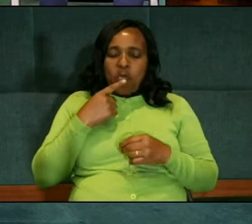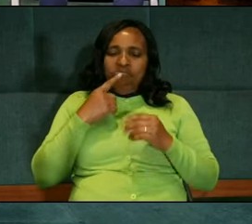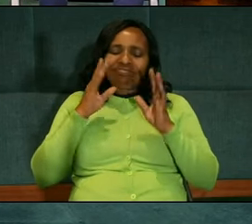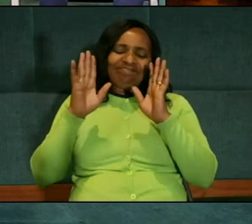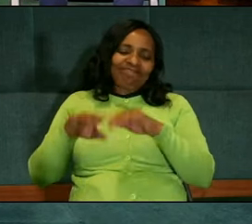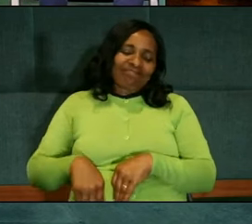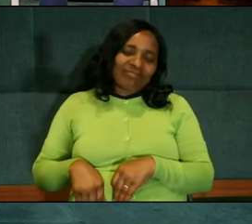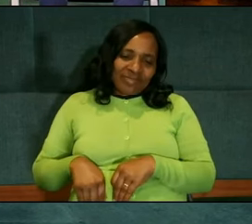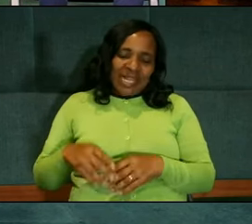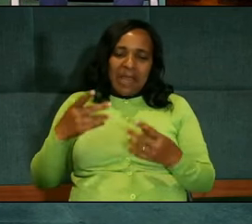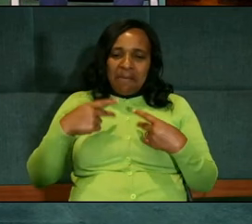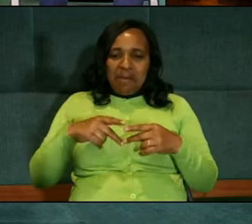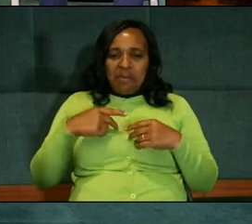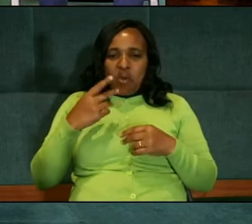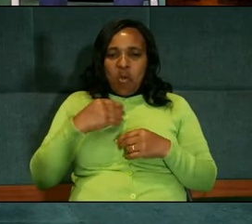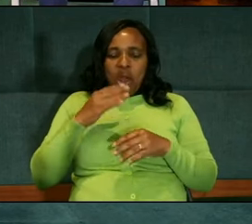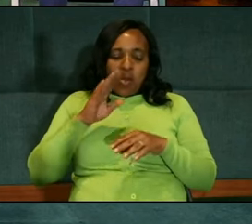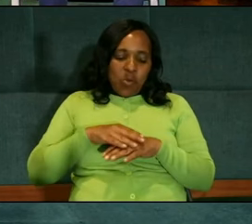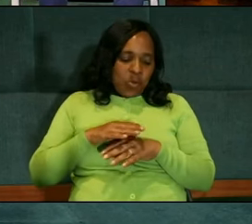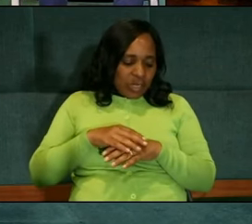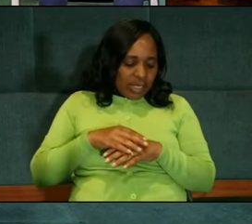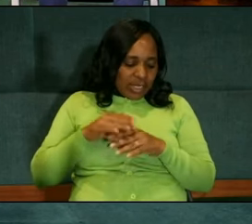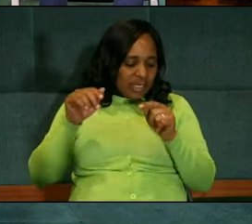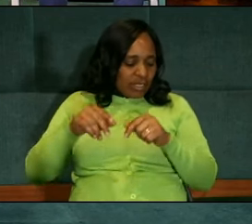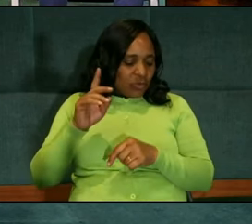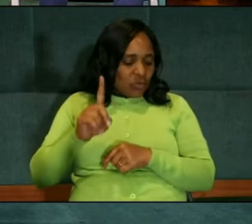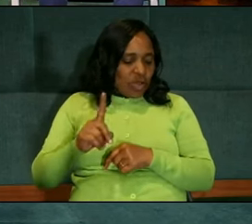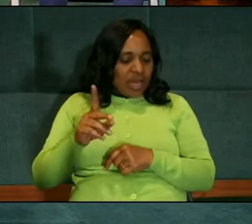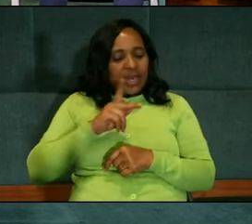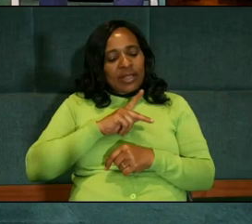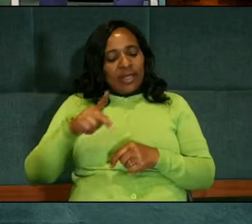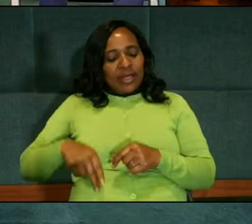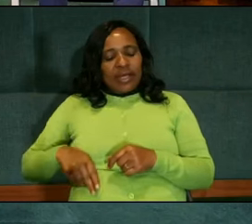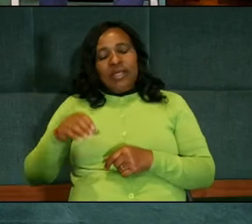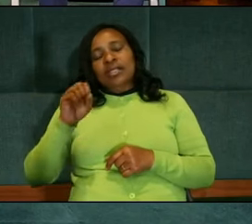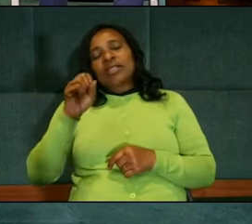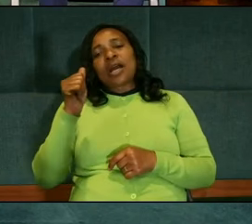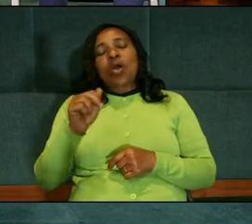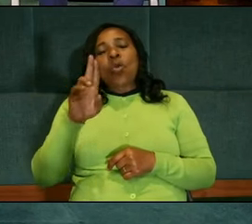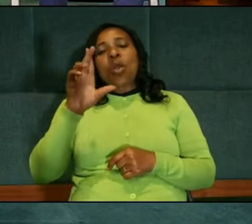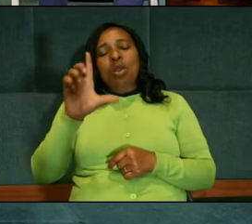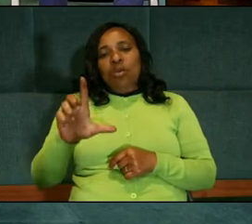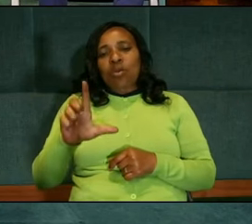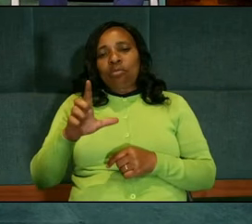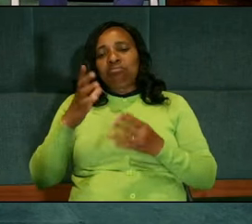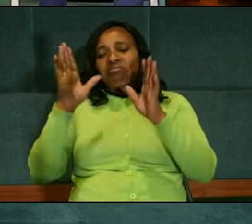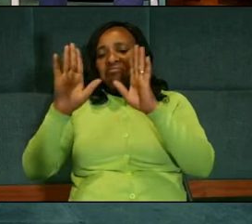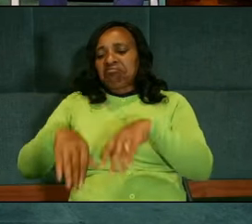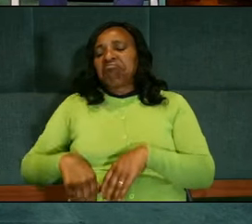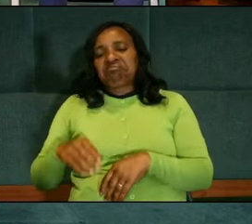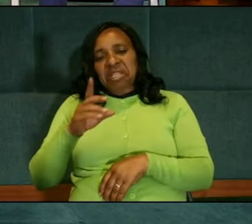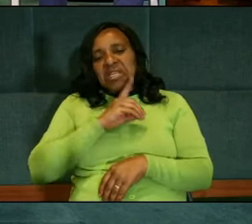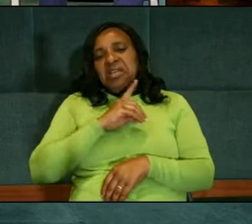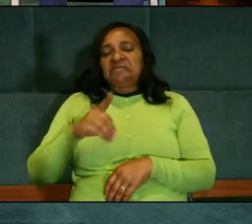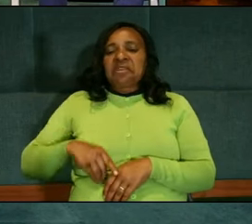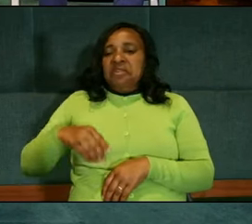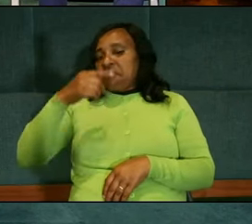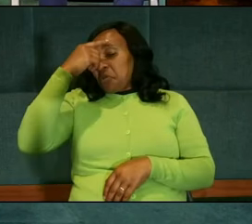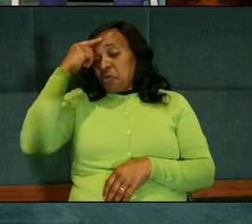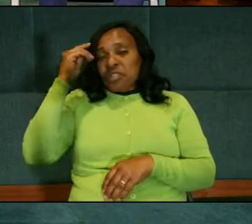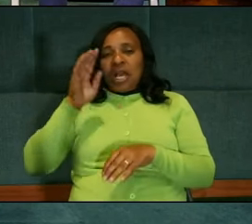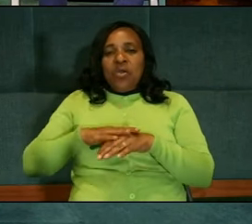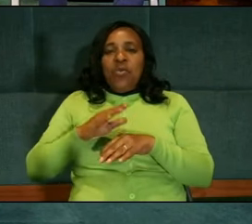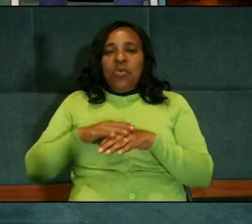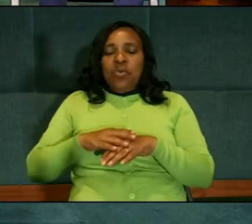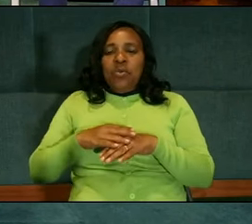despise those that are good. And in this one now, King Saul despised David because he was a good